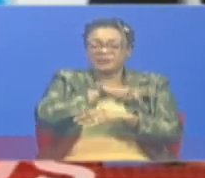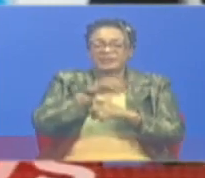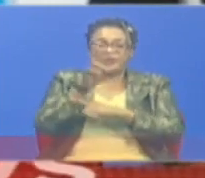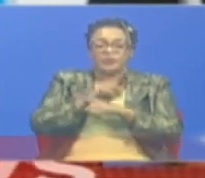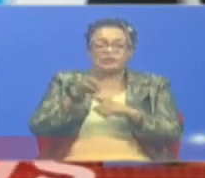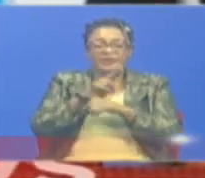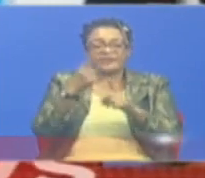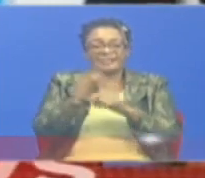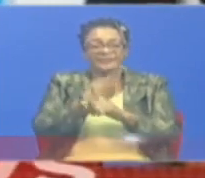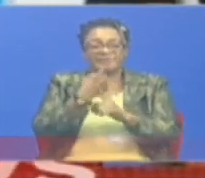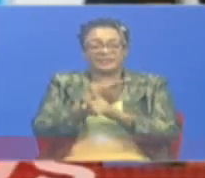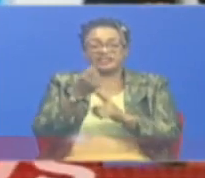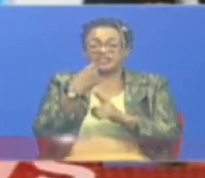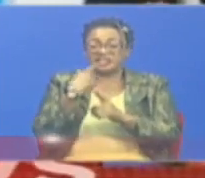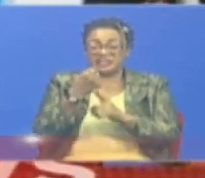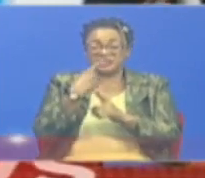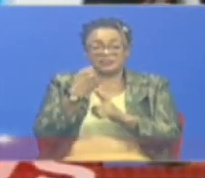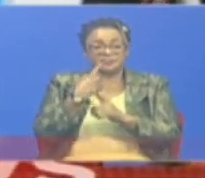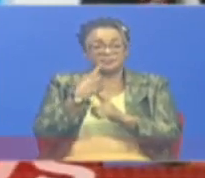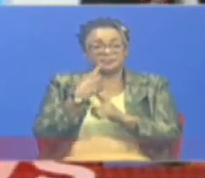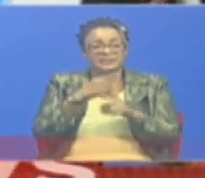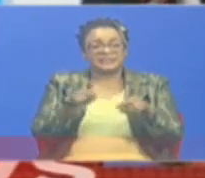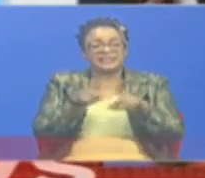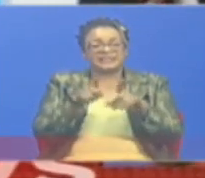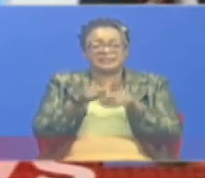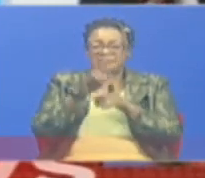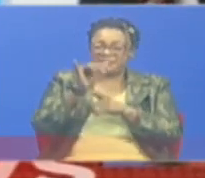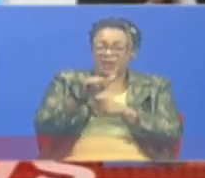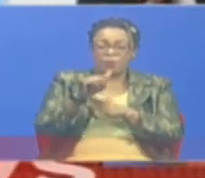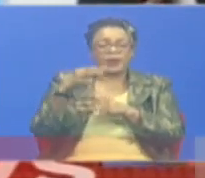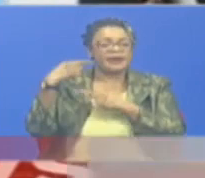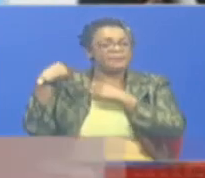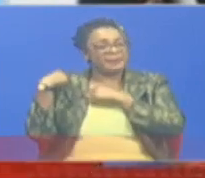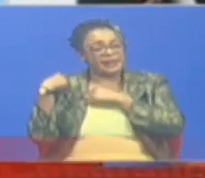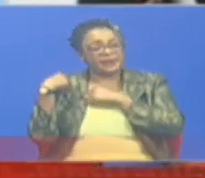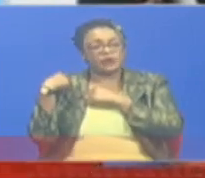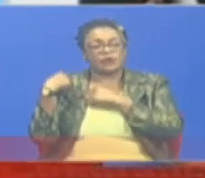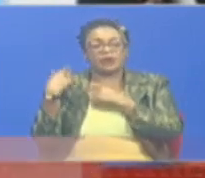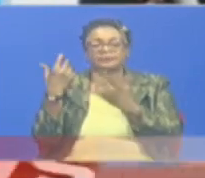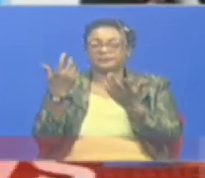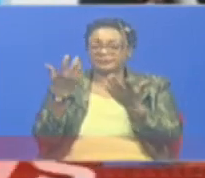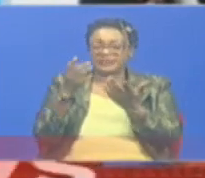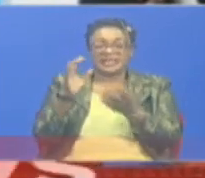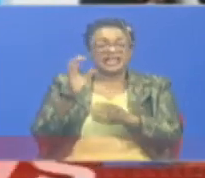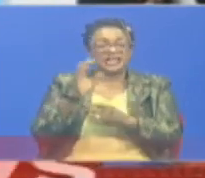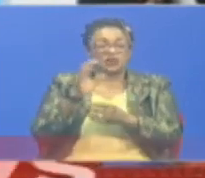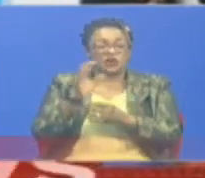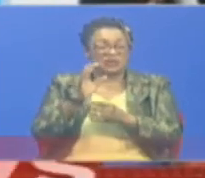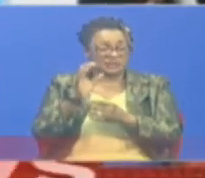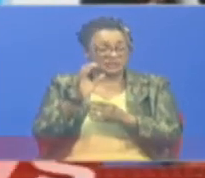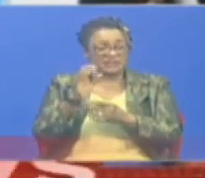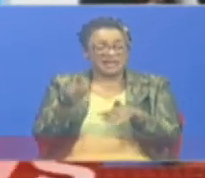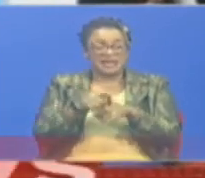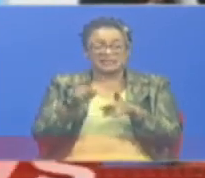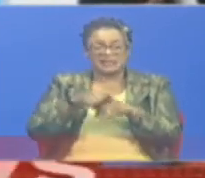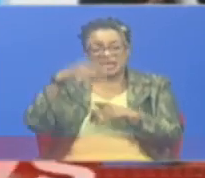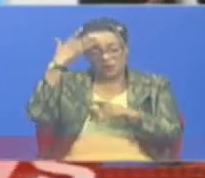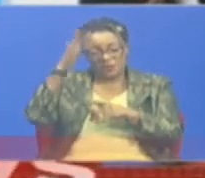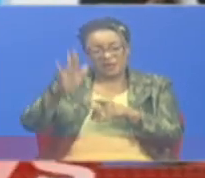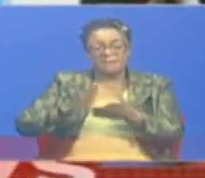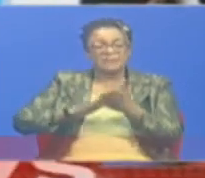protocols. And of course, it will also depend on the clinical presentation of our cases. As we all know, majority of our